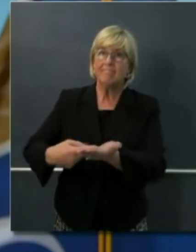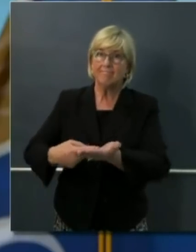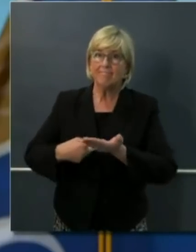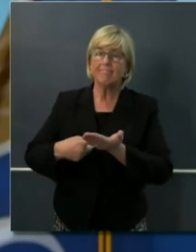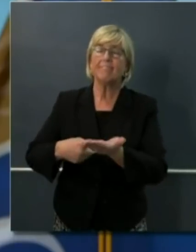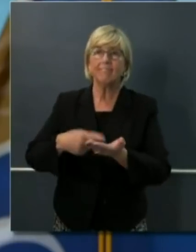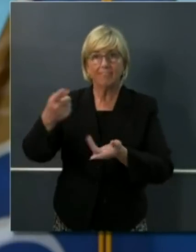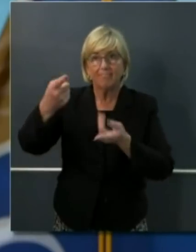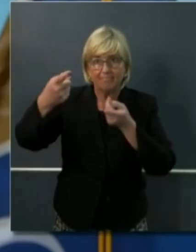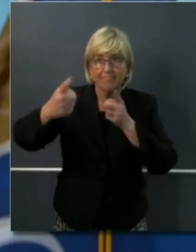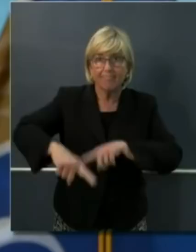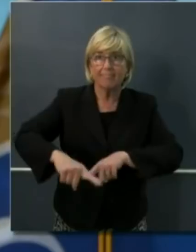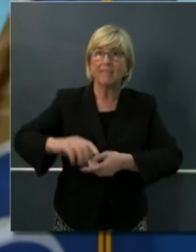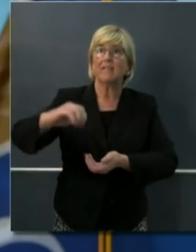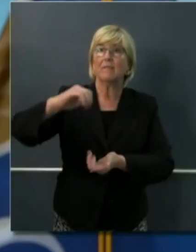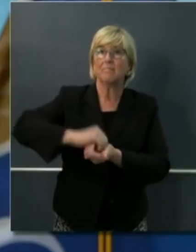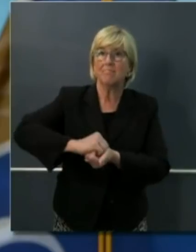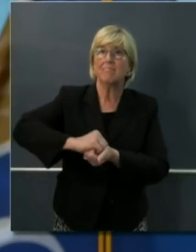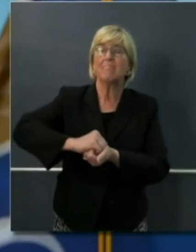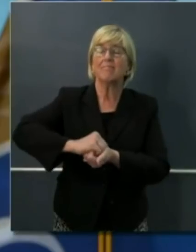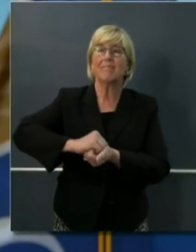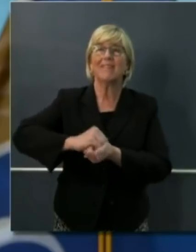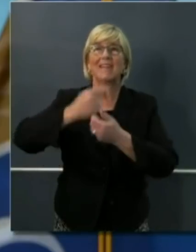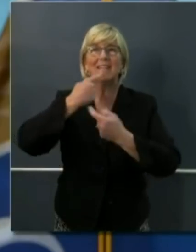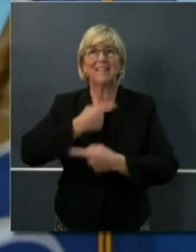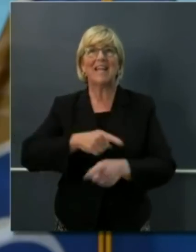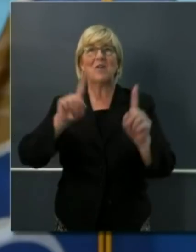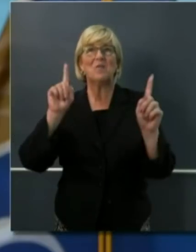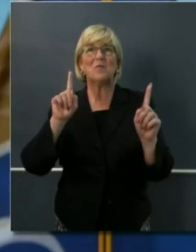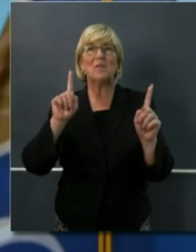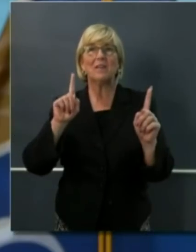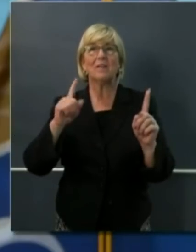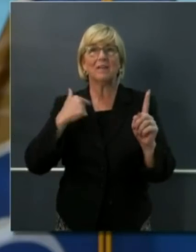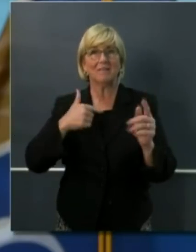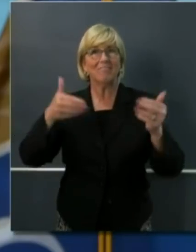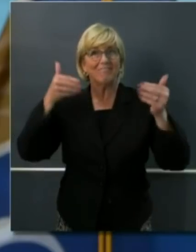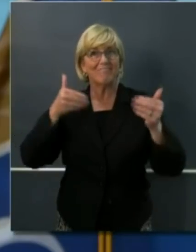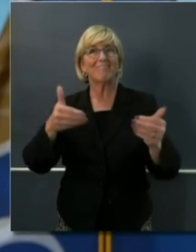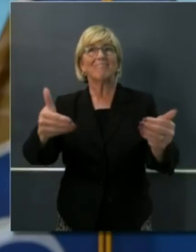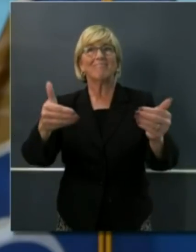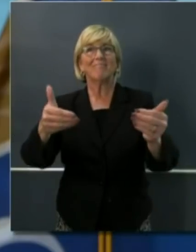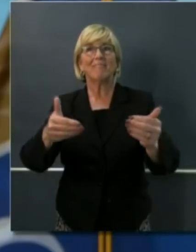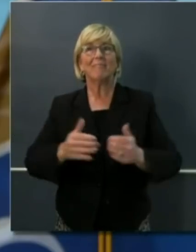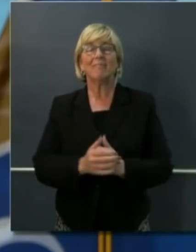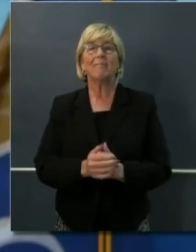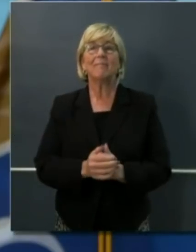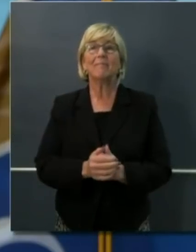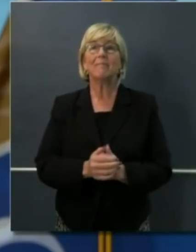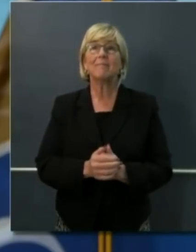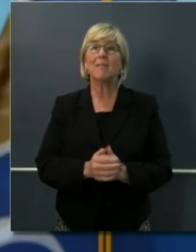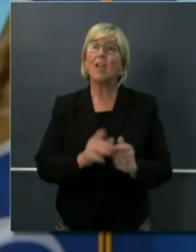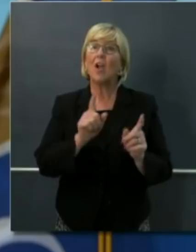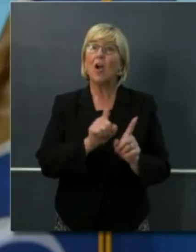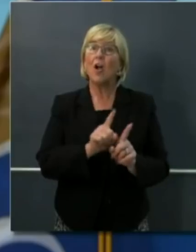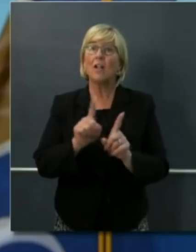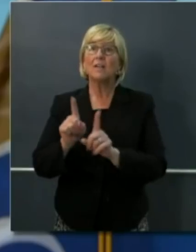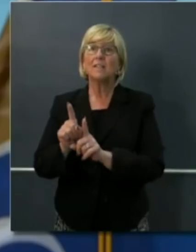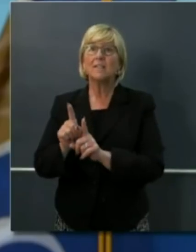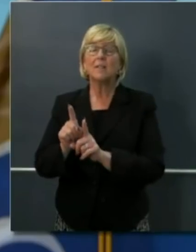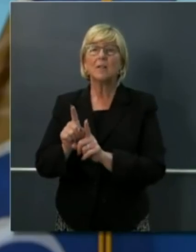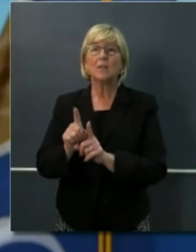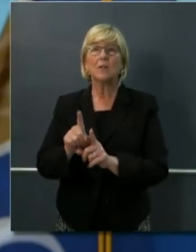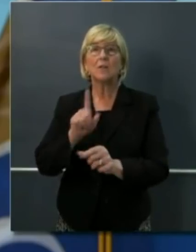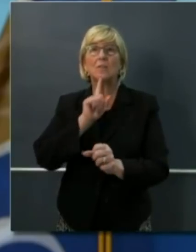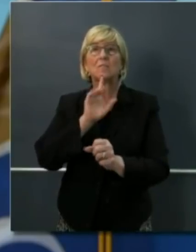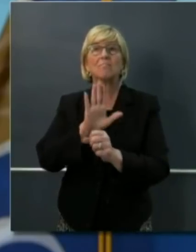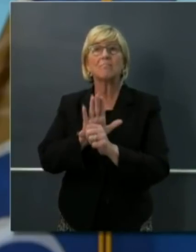negotiations, and I'm very pleased today to make that announcement that we're moving in that direction. In addition to that, we made a commitment